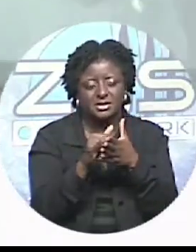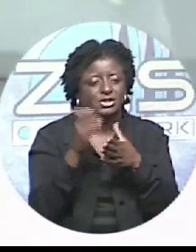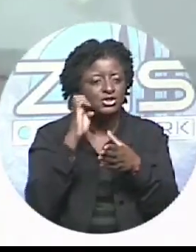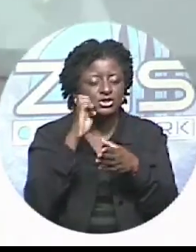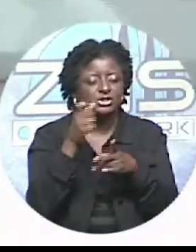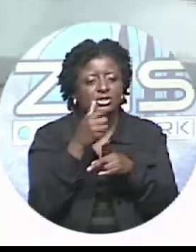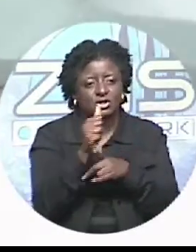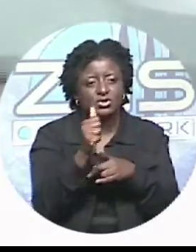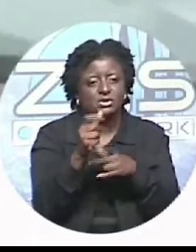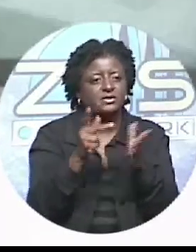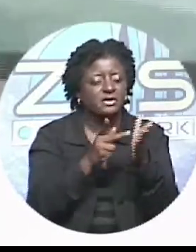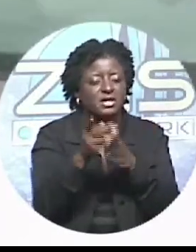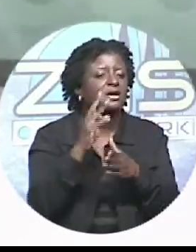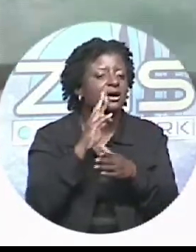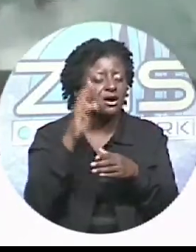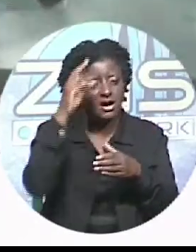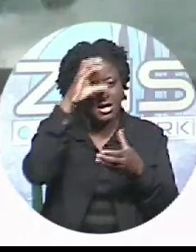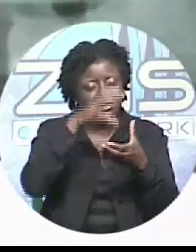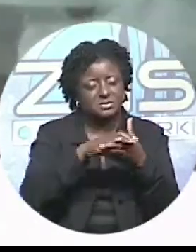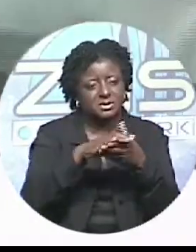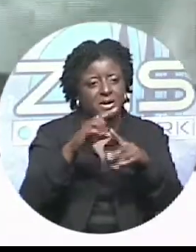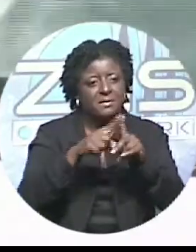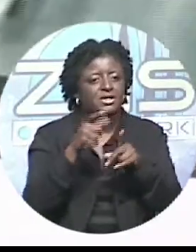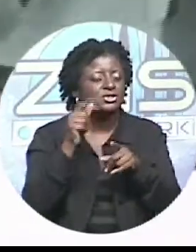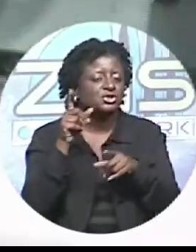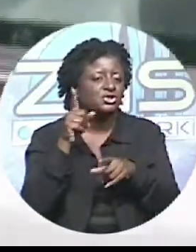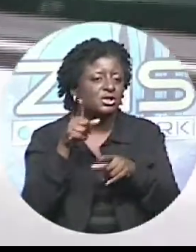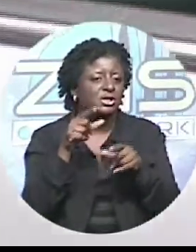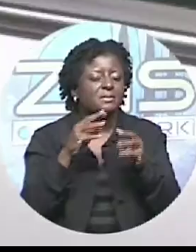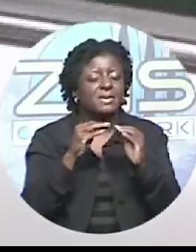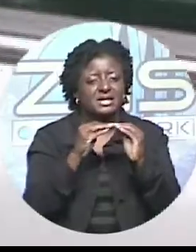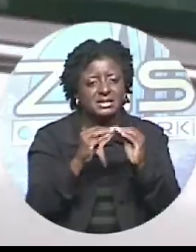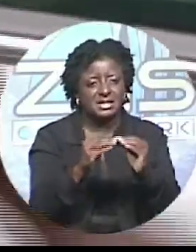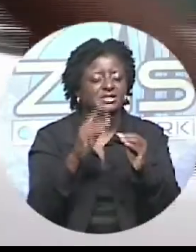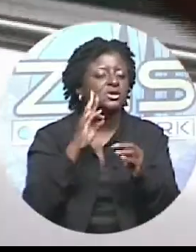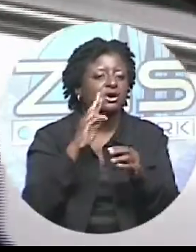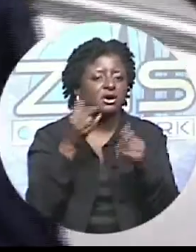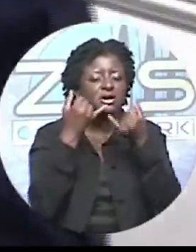maintains her innocence. Attorney Elliot Lockhart, QC, and Muriel DeCille represented her.